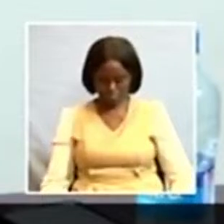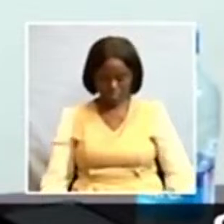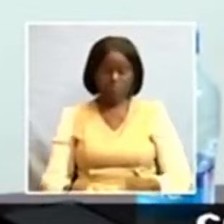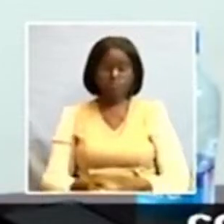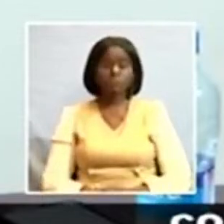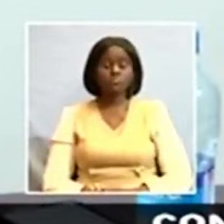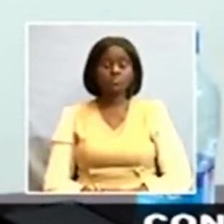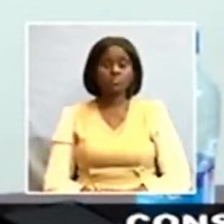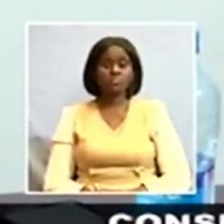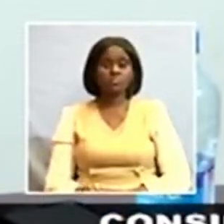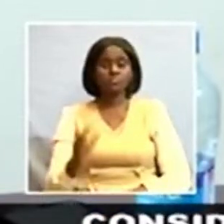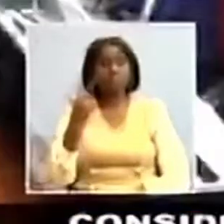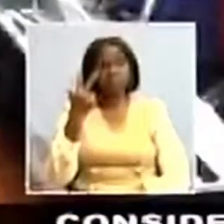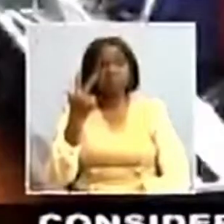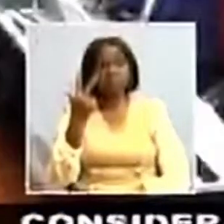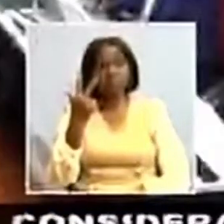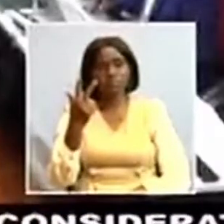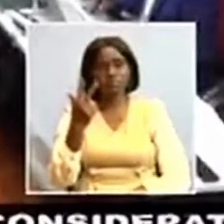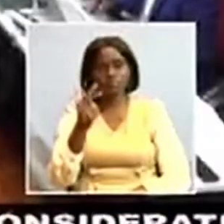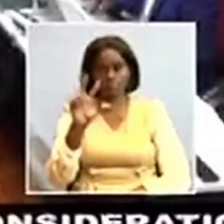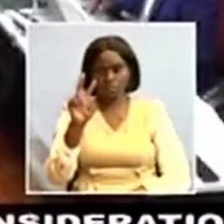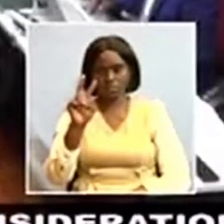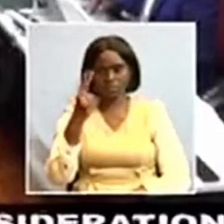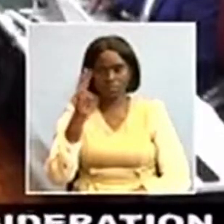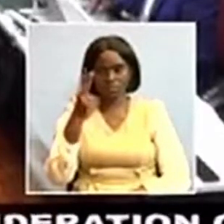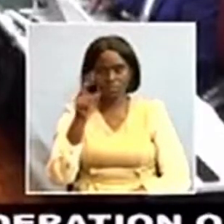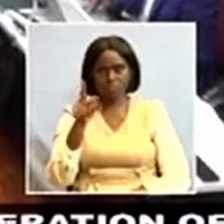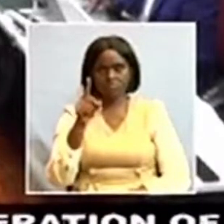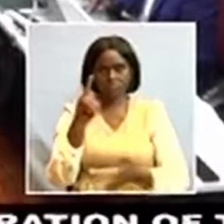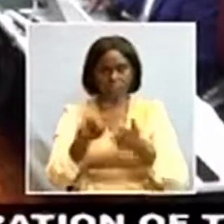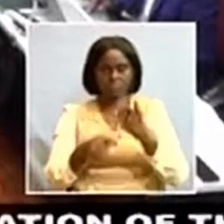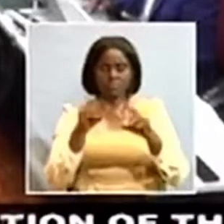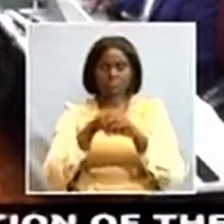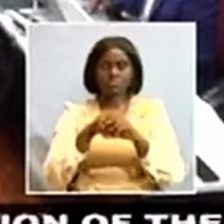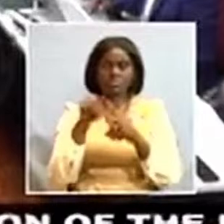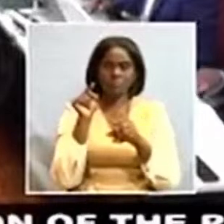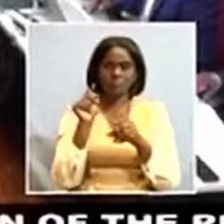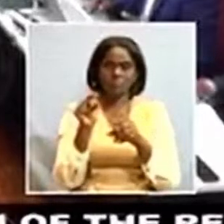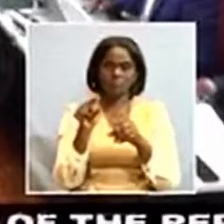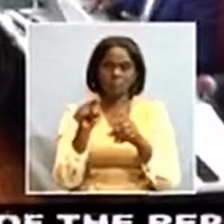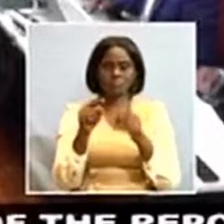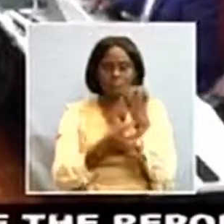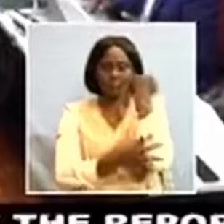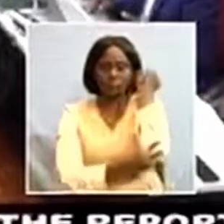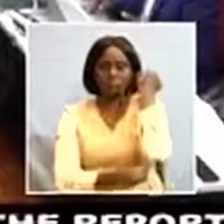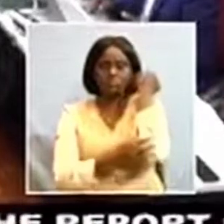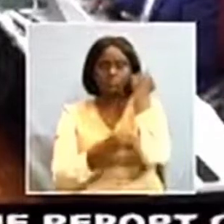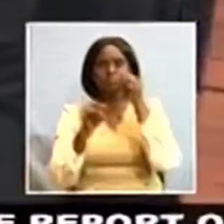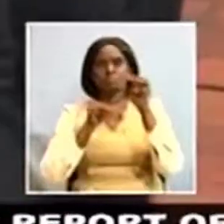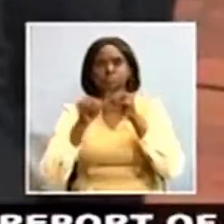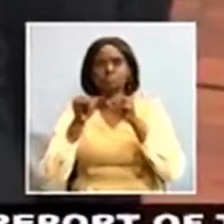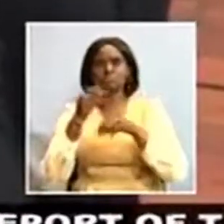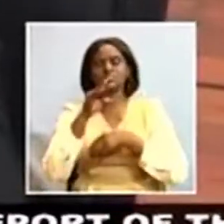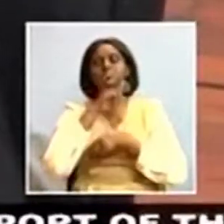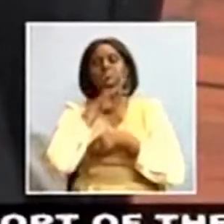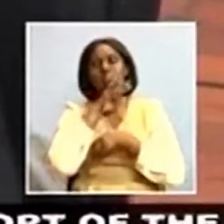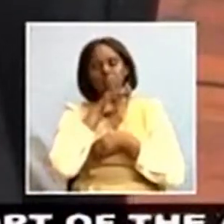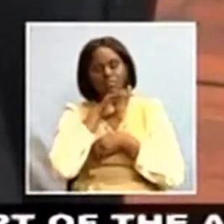I have three. I think the second one is actually on poor management of waste.